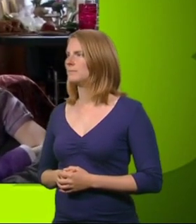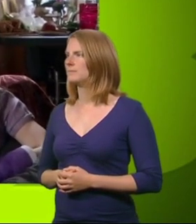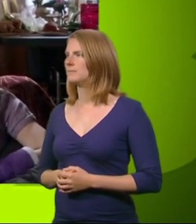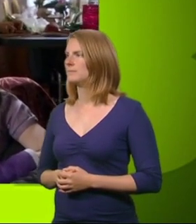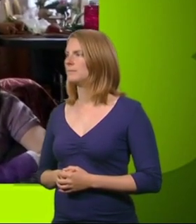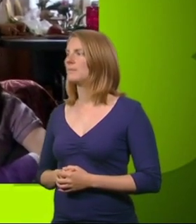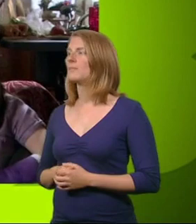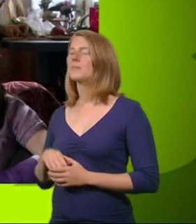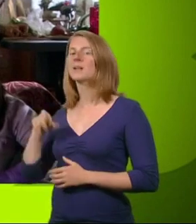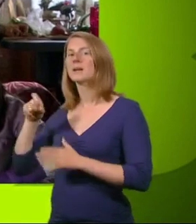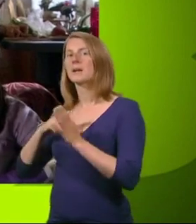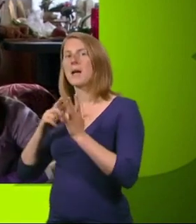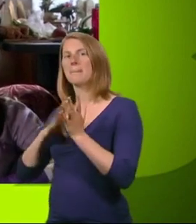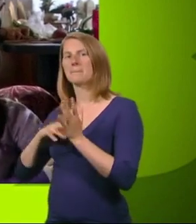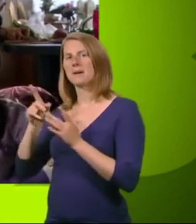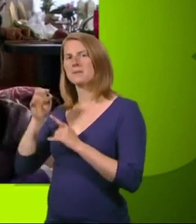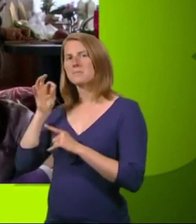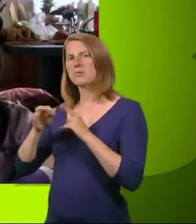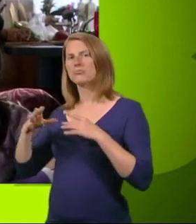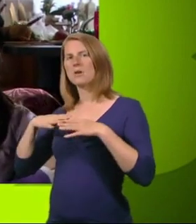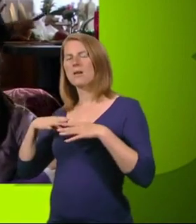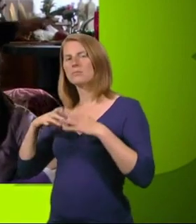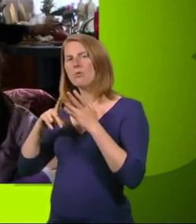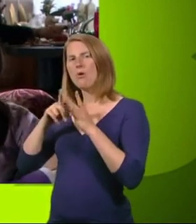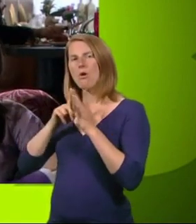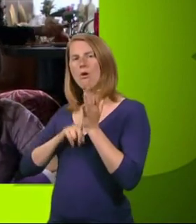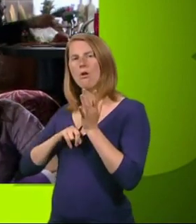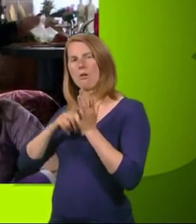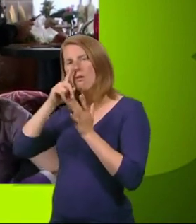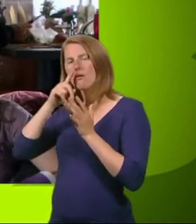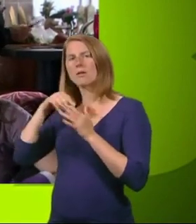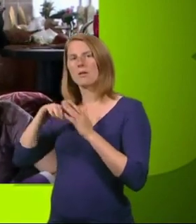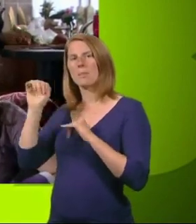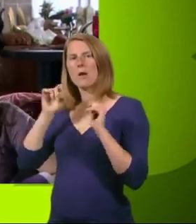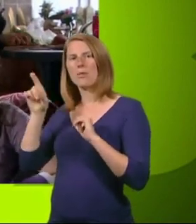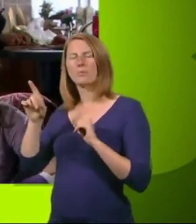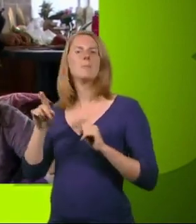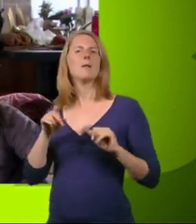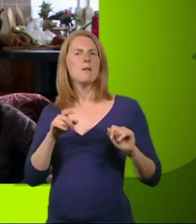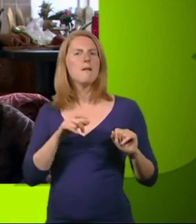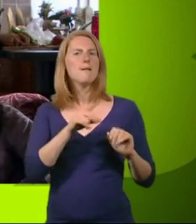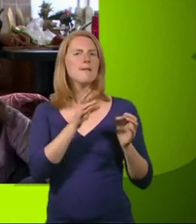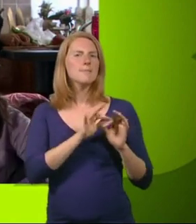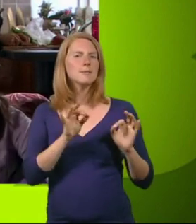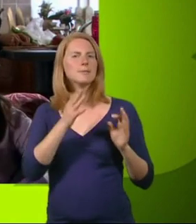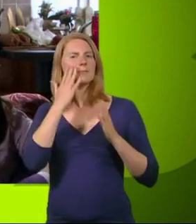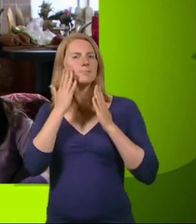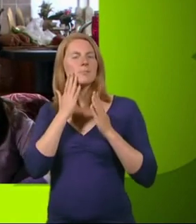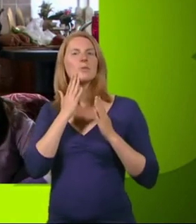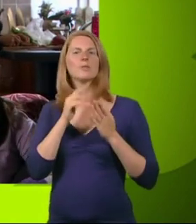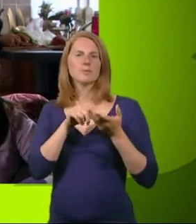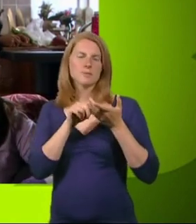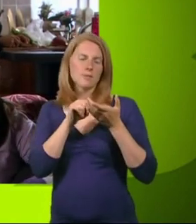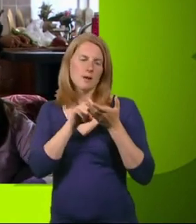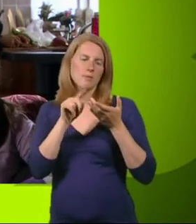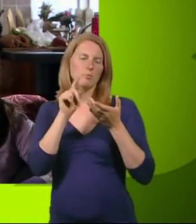Cam's got this special relaxing oil in the bathroom. And there's these, for peace and serenity. Rub in to absorb the